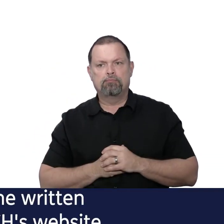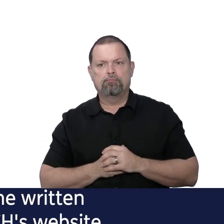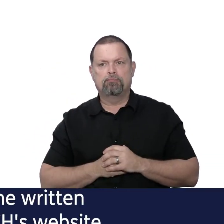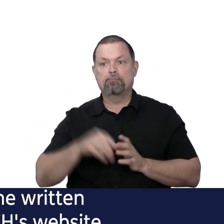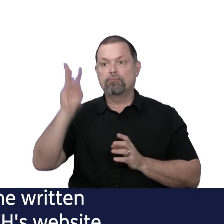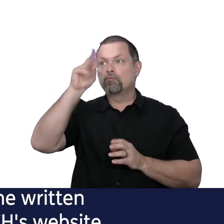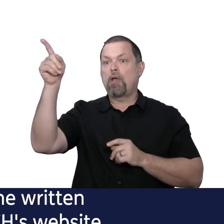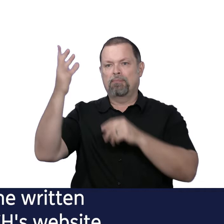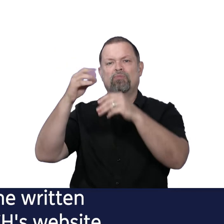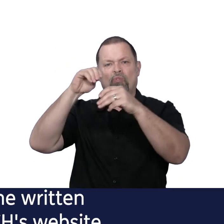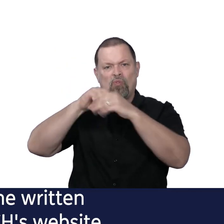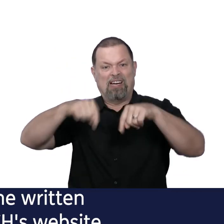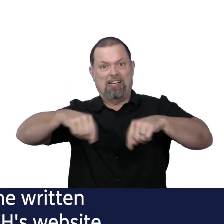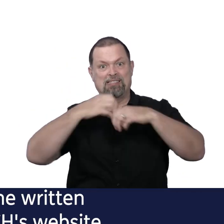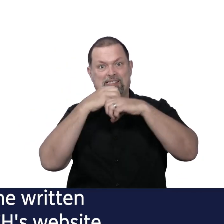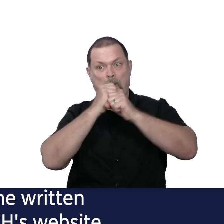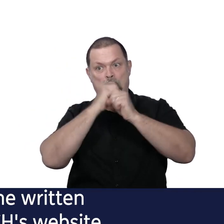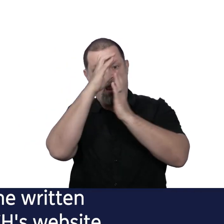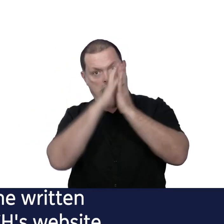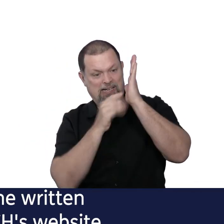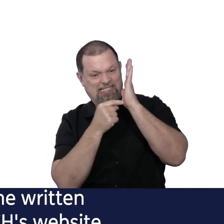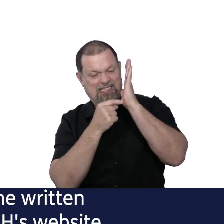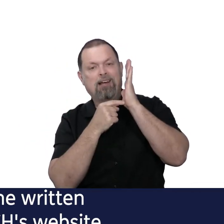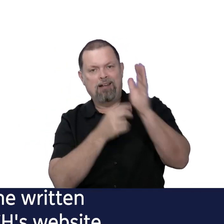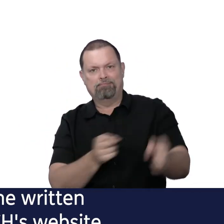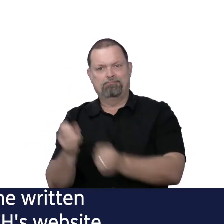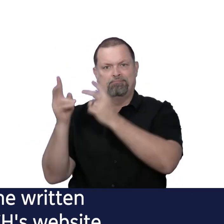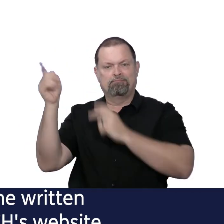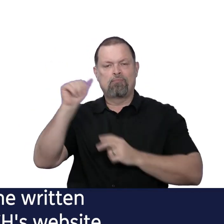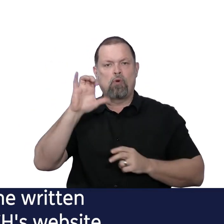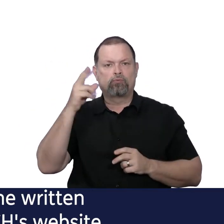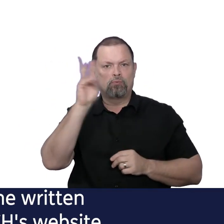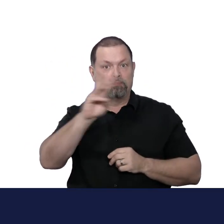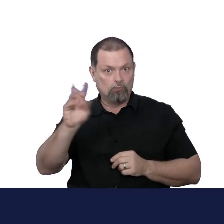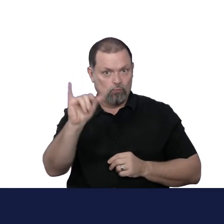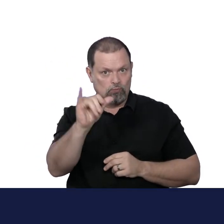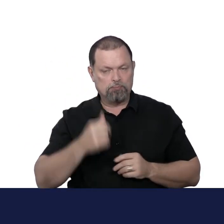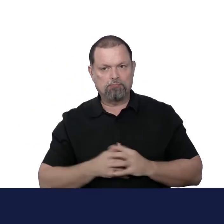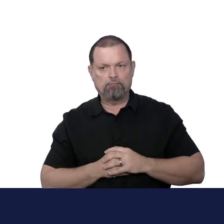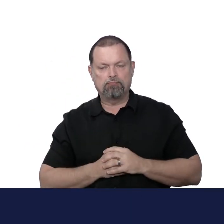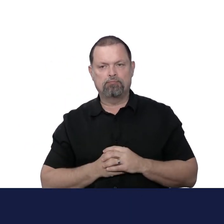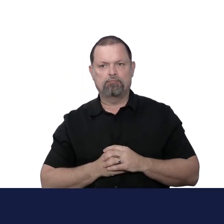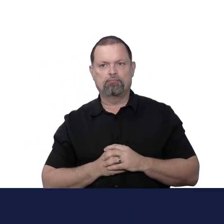This website is included in the written summary of this video on ARCH's website.